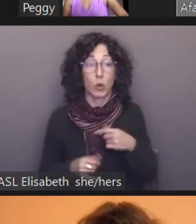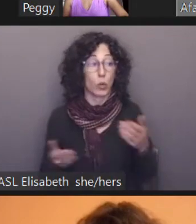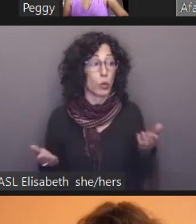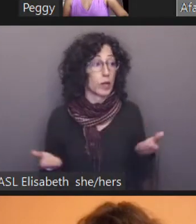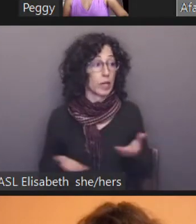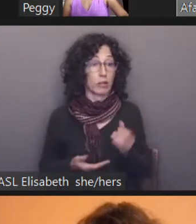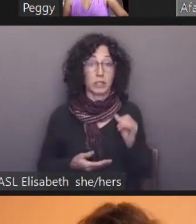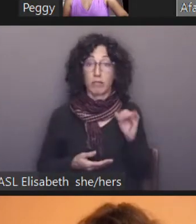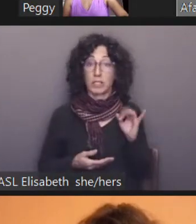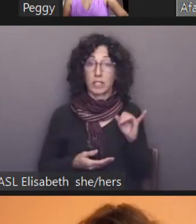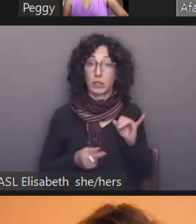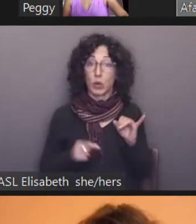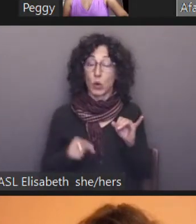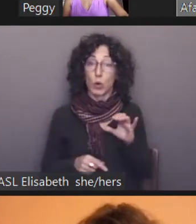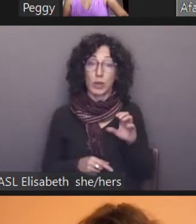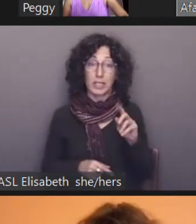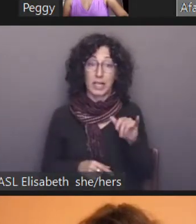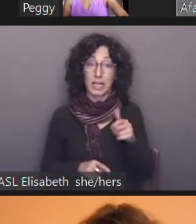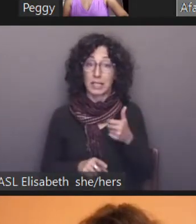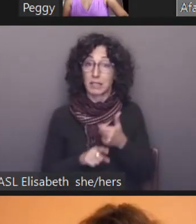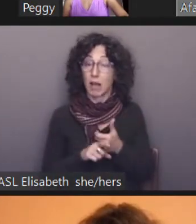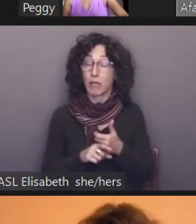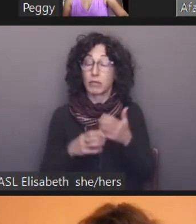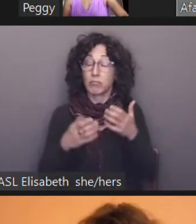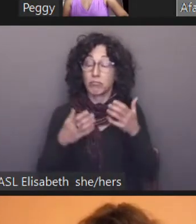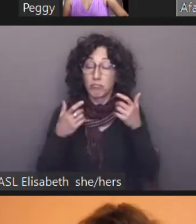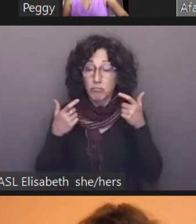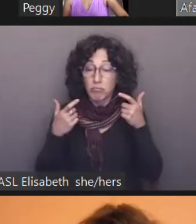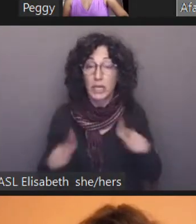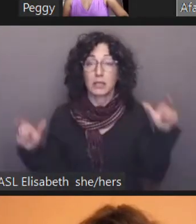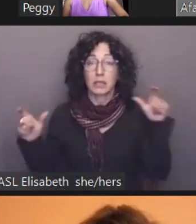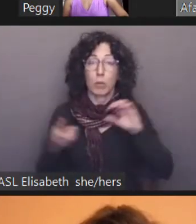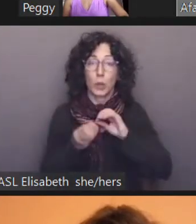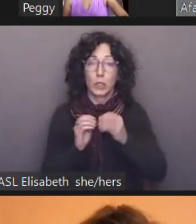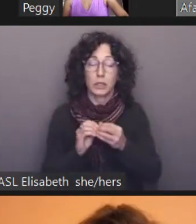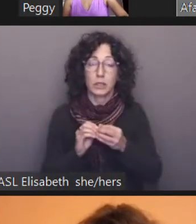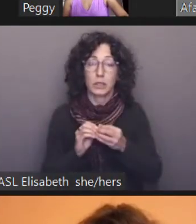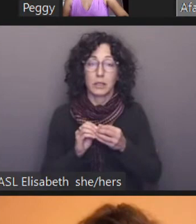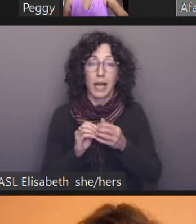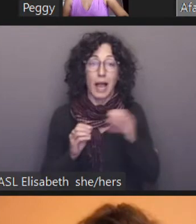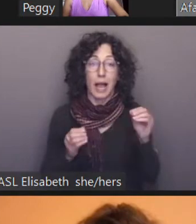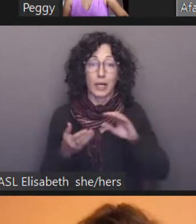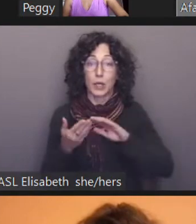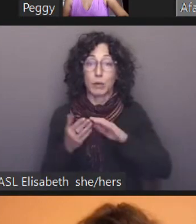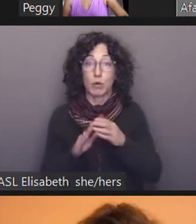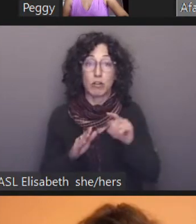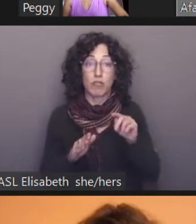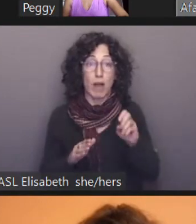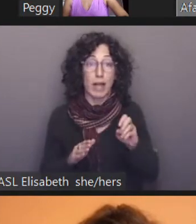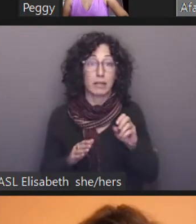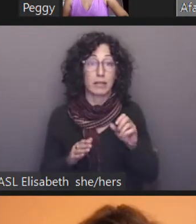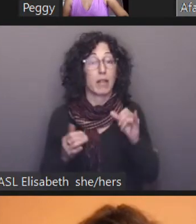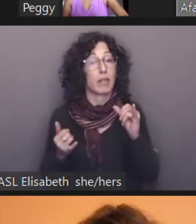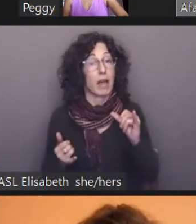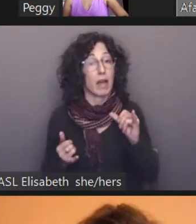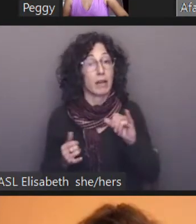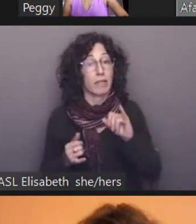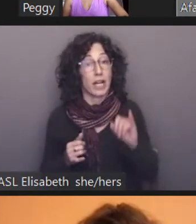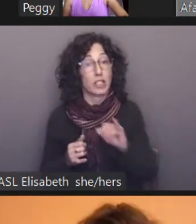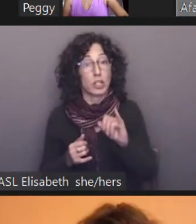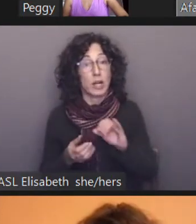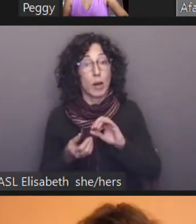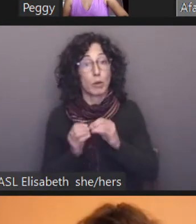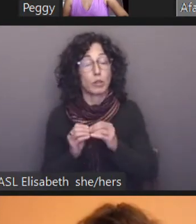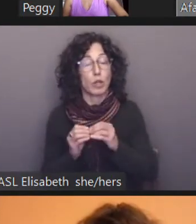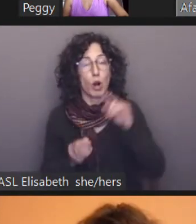with our vaccination rates, and our community rates are currently low. I will go back to my last slide and